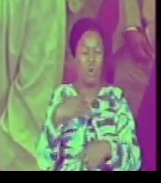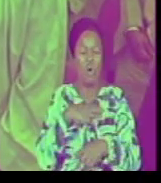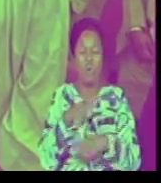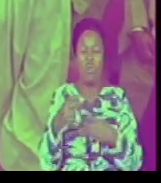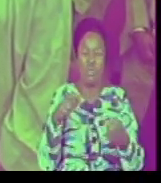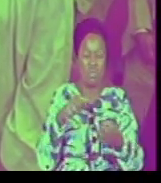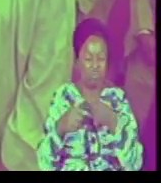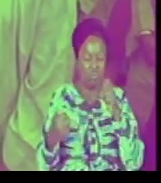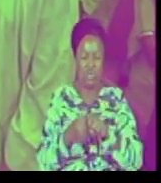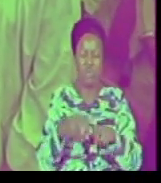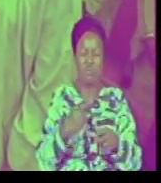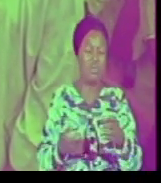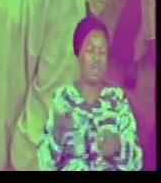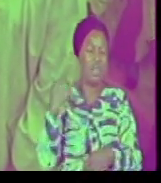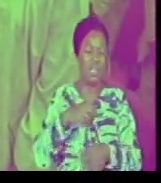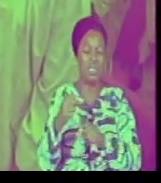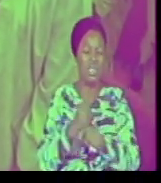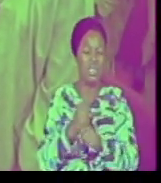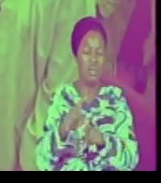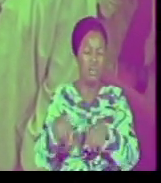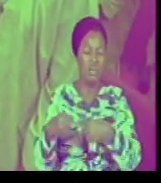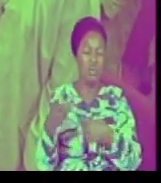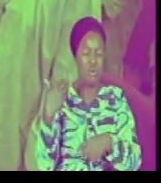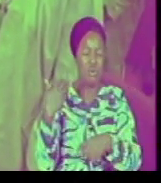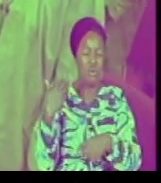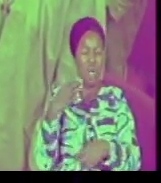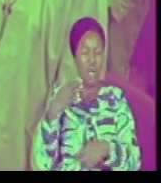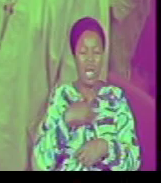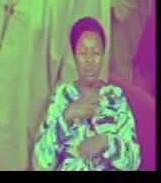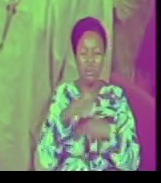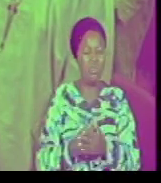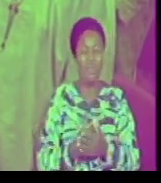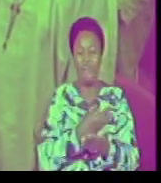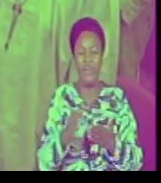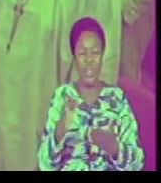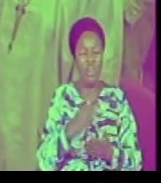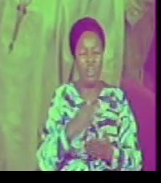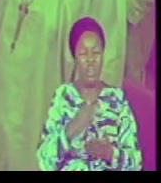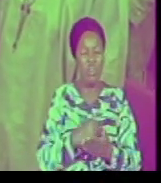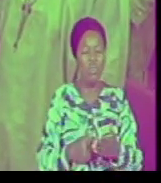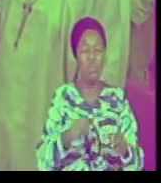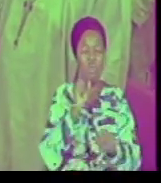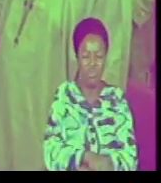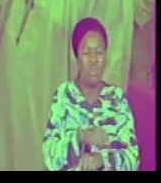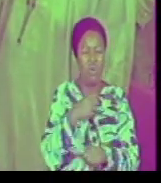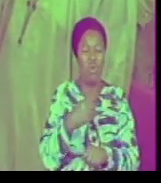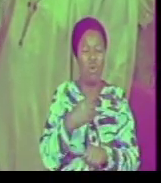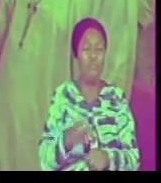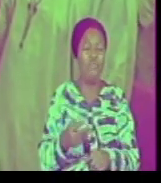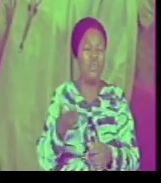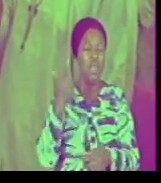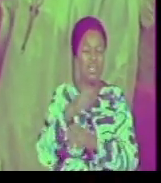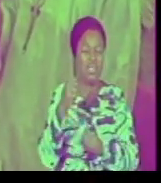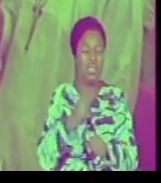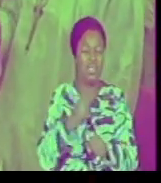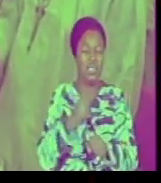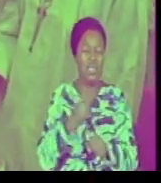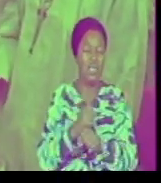year gone. And the failure, the defeat of last year gone in Jesus'